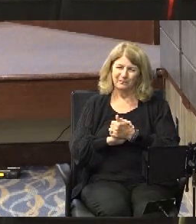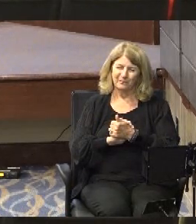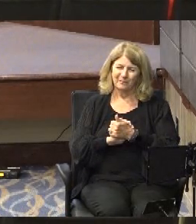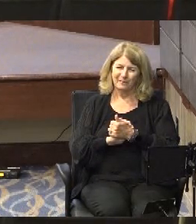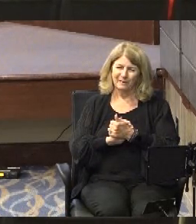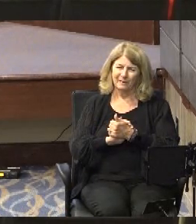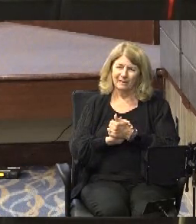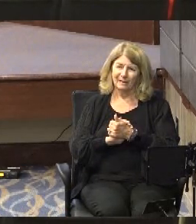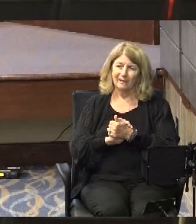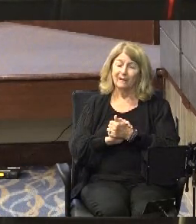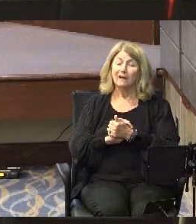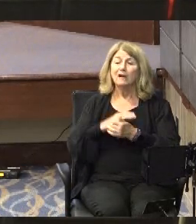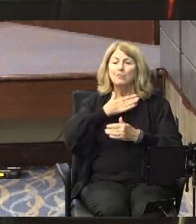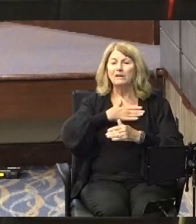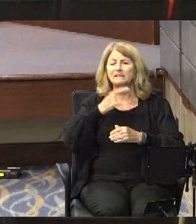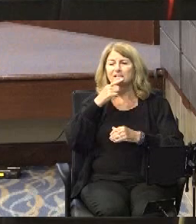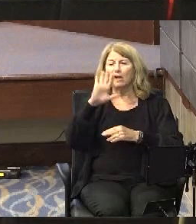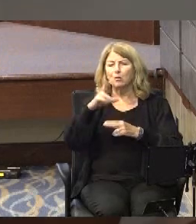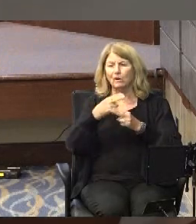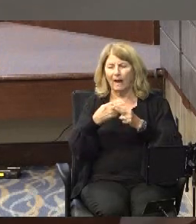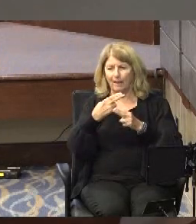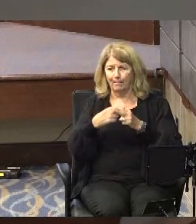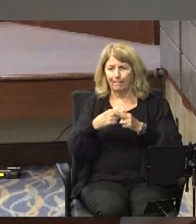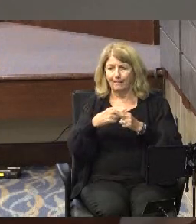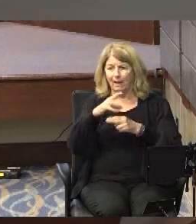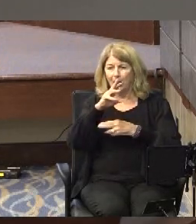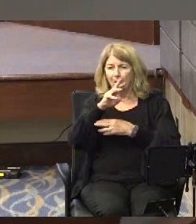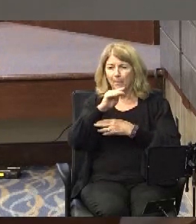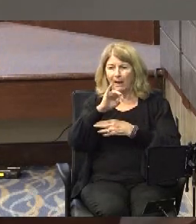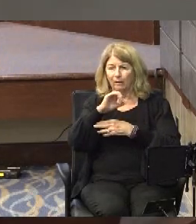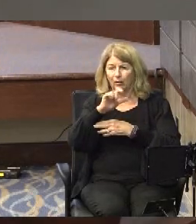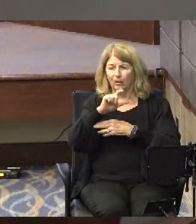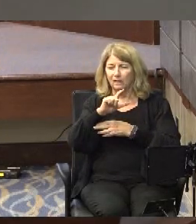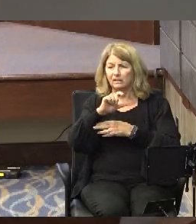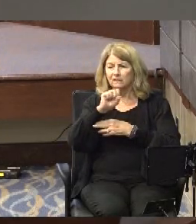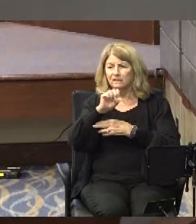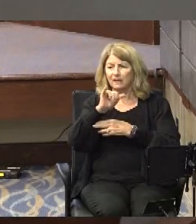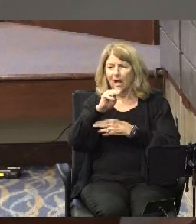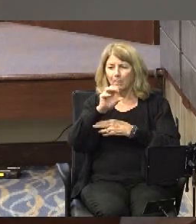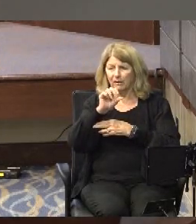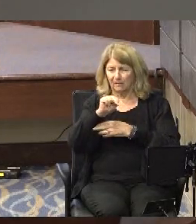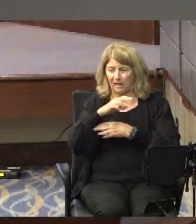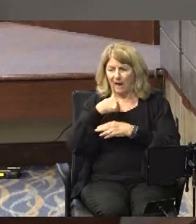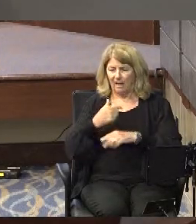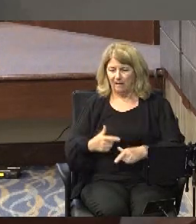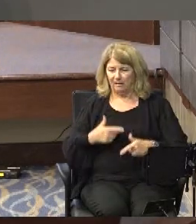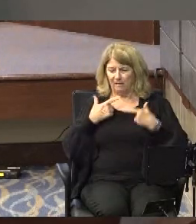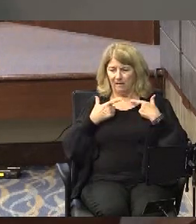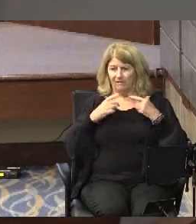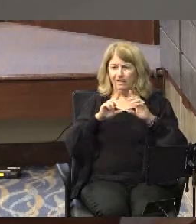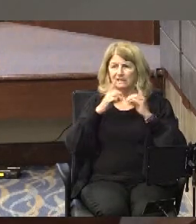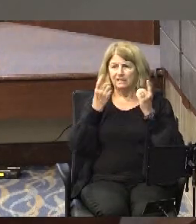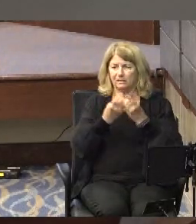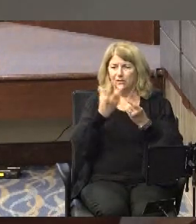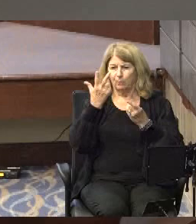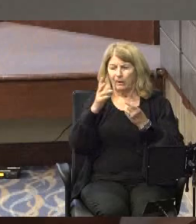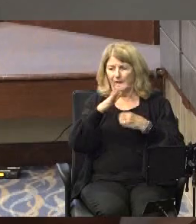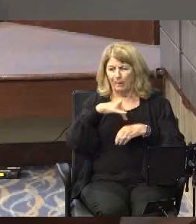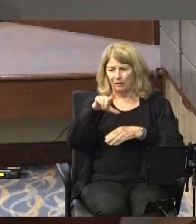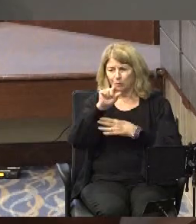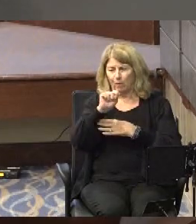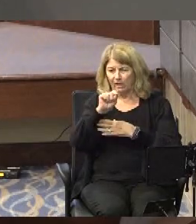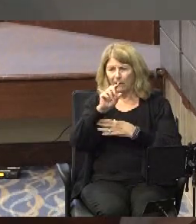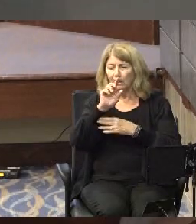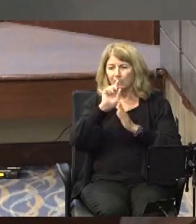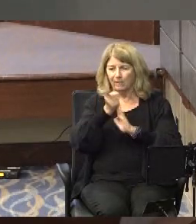Yes, sir, just please state your name and your address. Michael Simon. I live in District 3, but about a 20-minute drive to the rest of